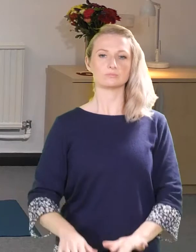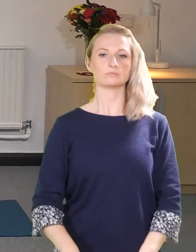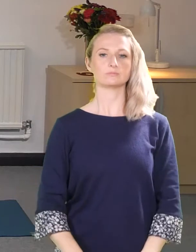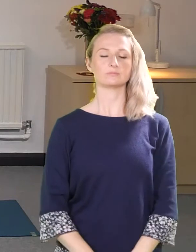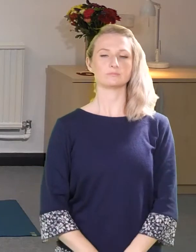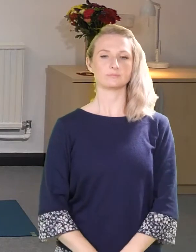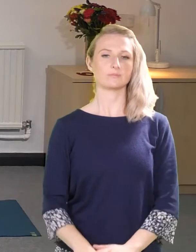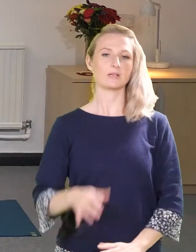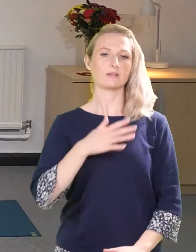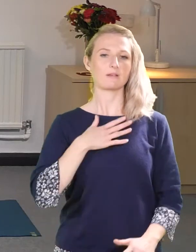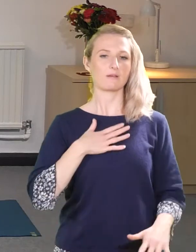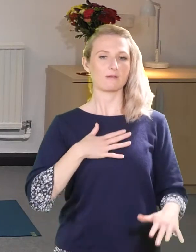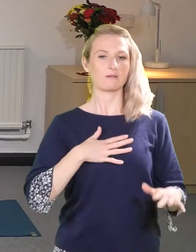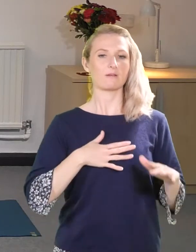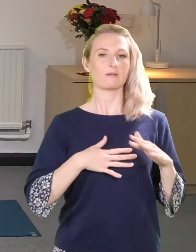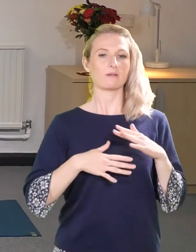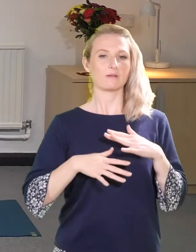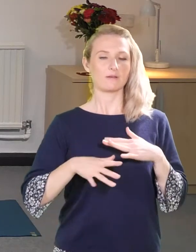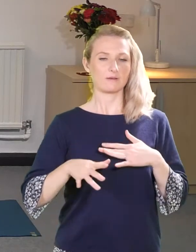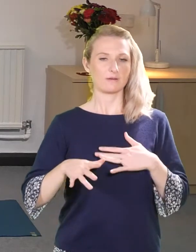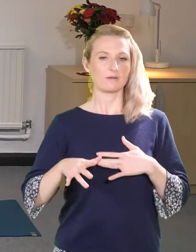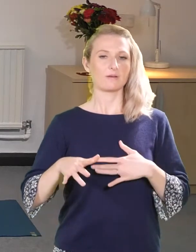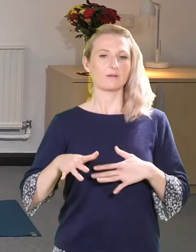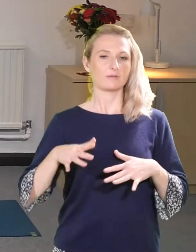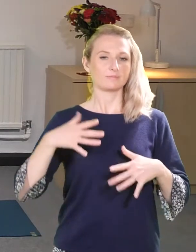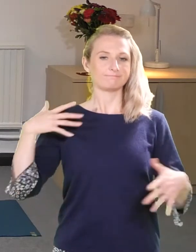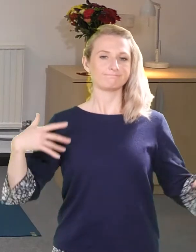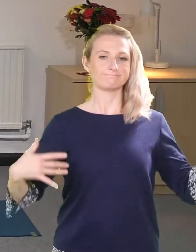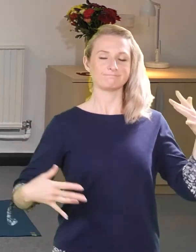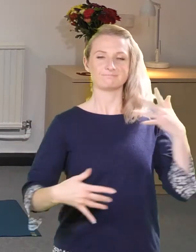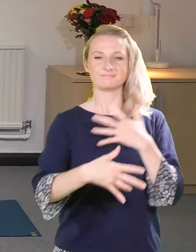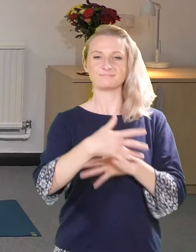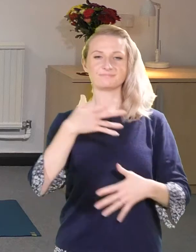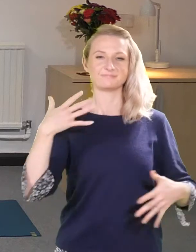and just feel the whole body settling here now.